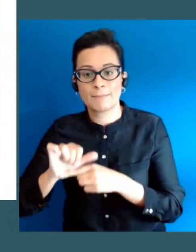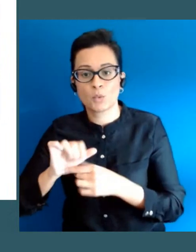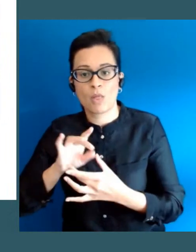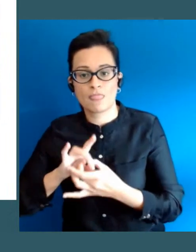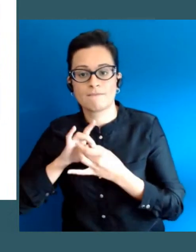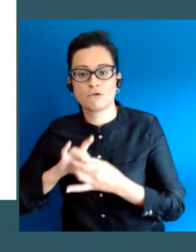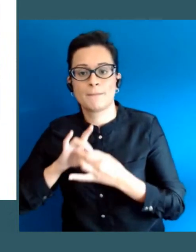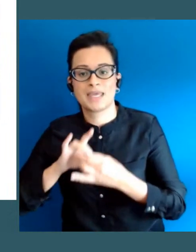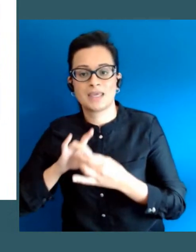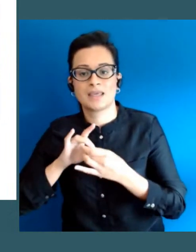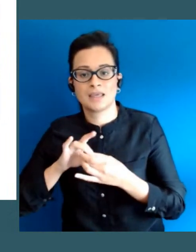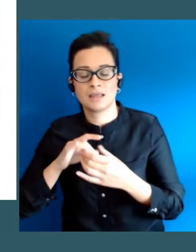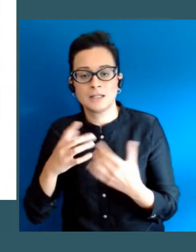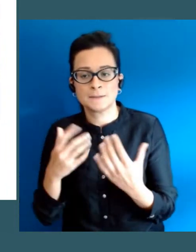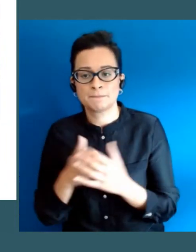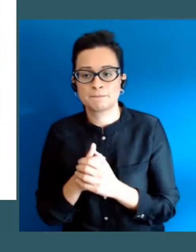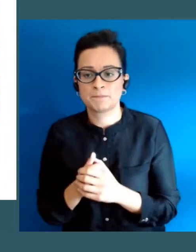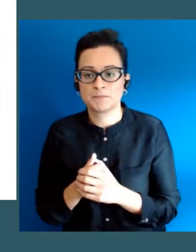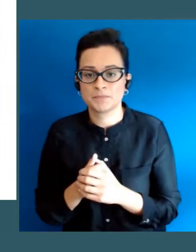as a food, as